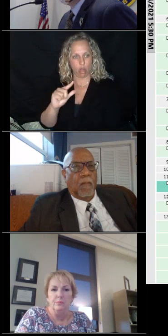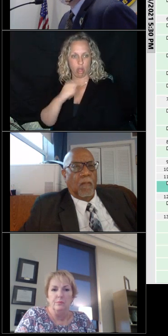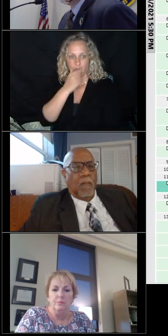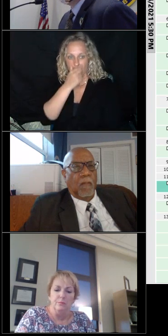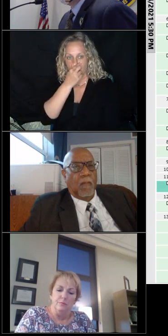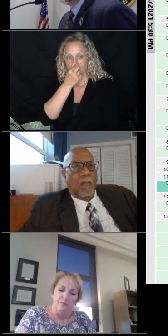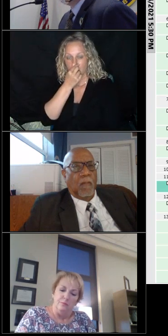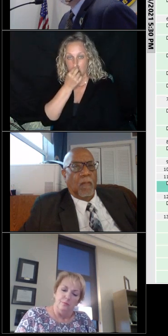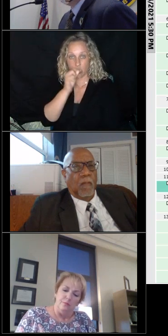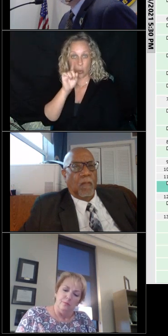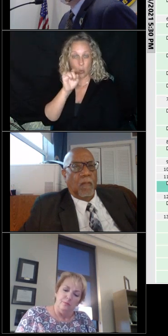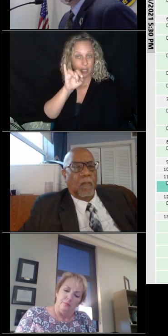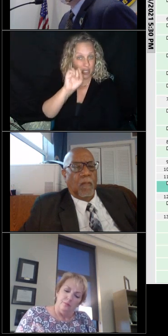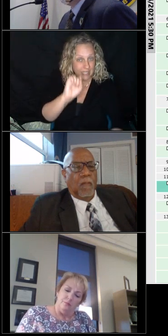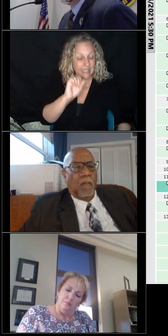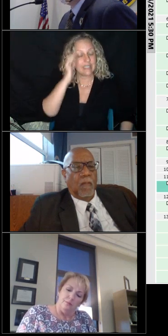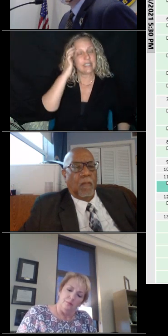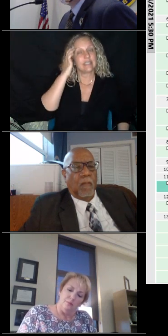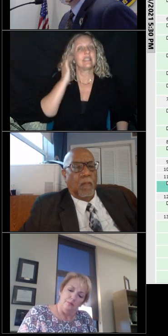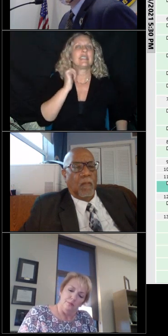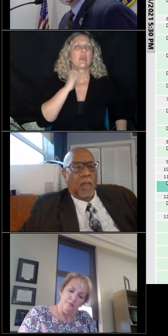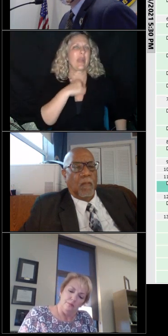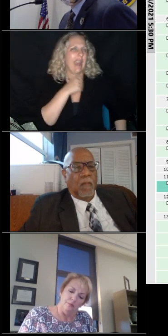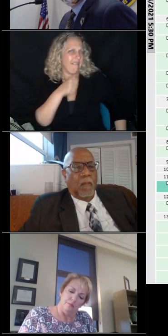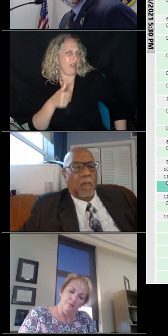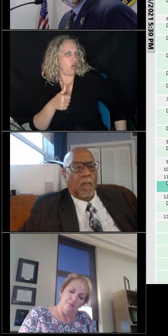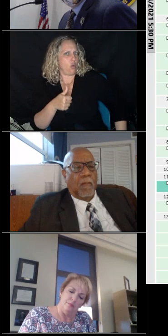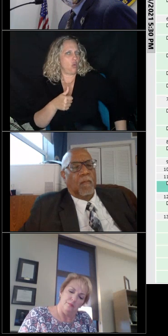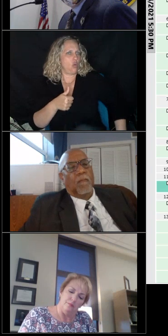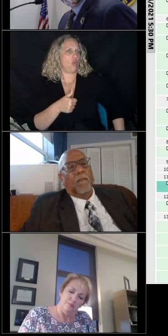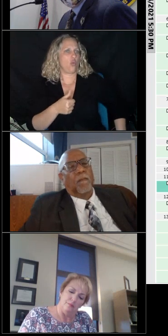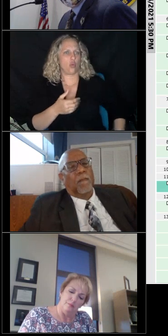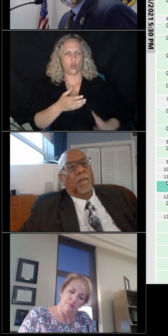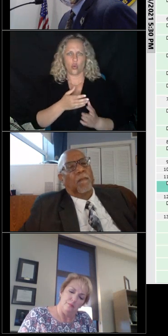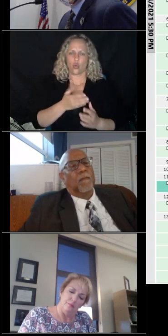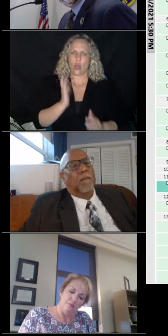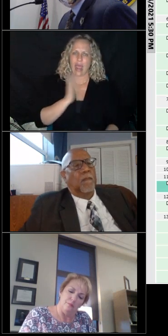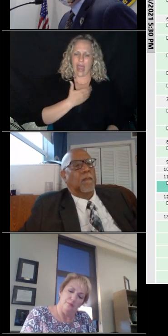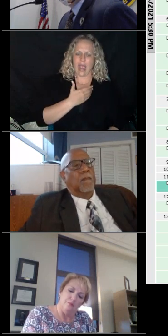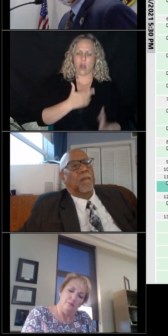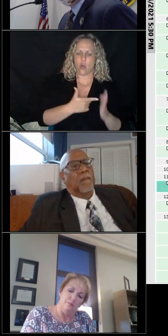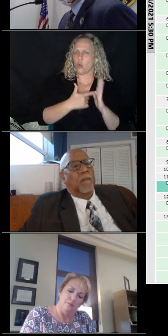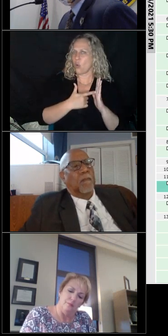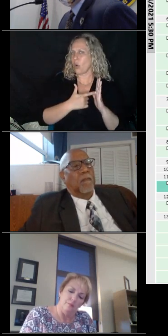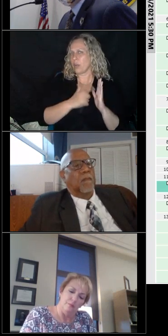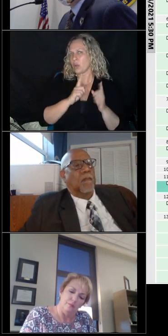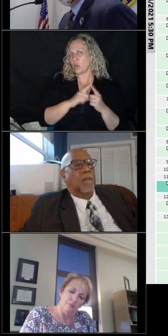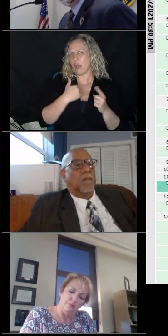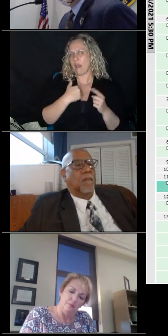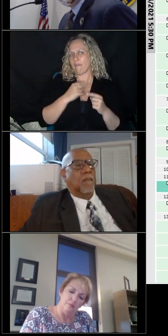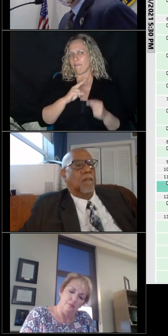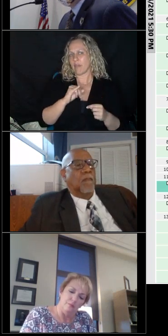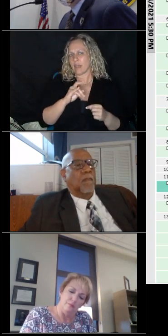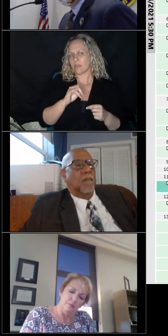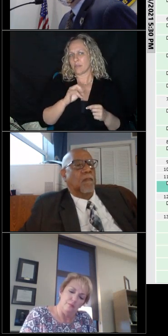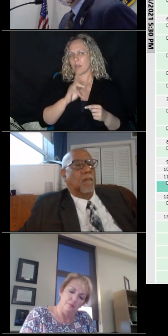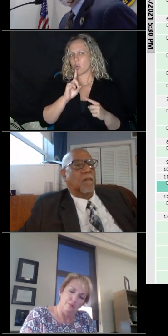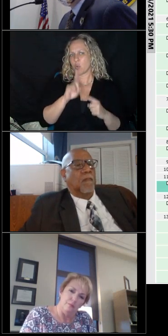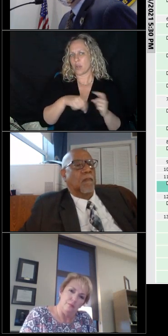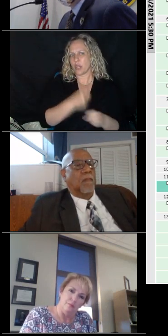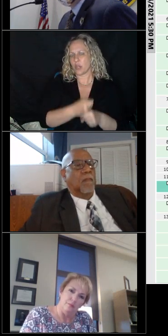the question is that did we not follow through with our requirement to have a vice mayor for 1